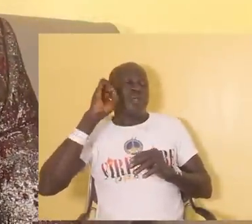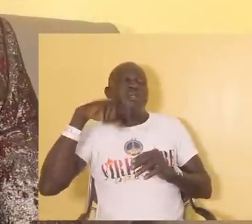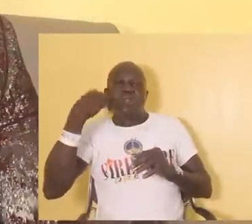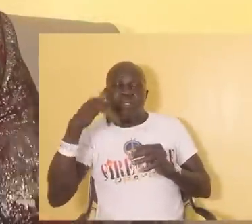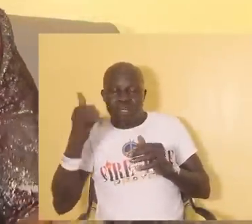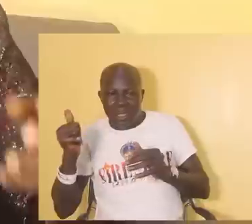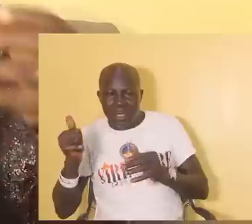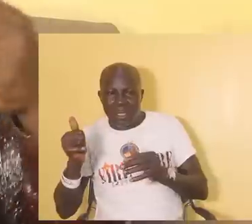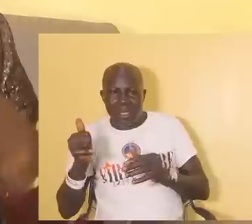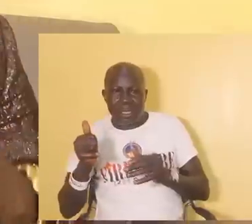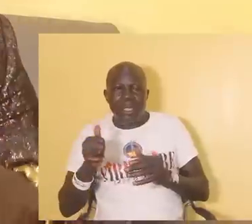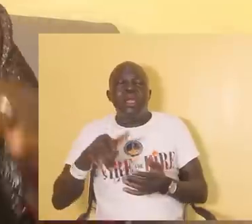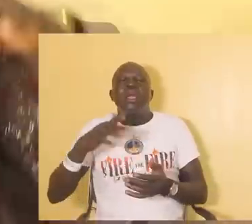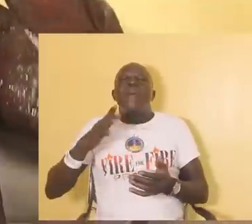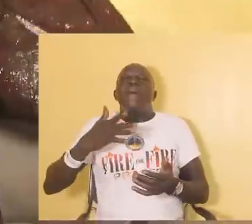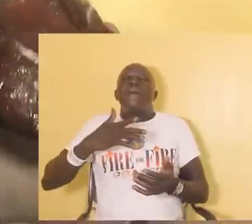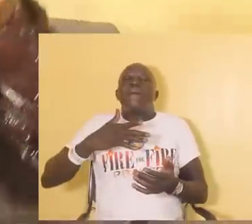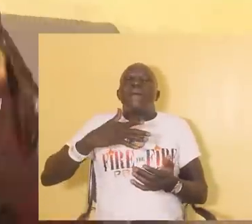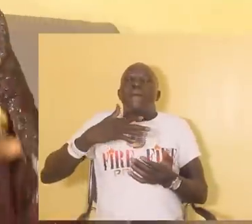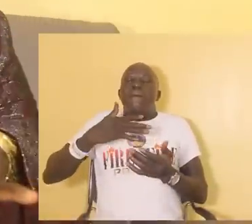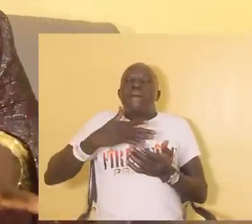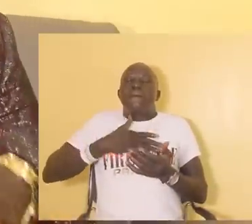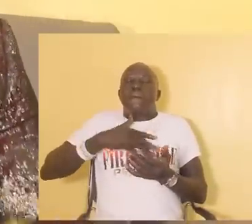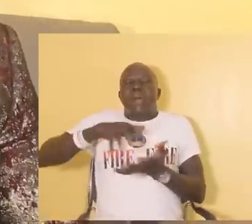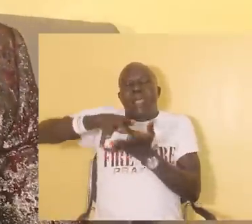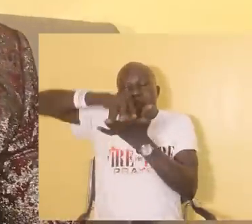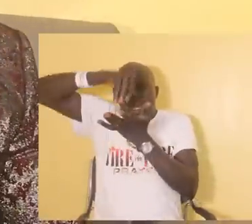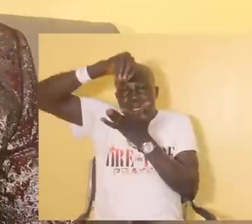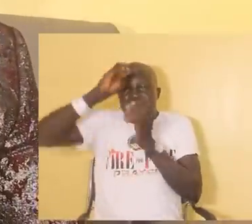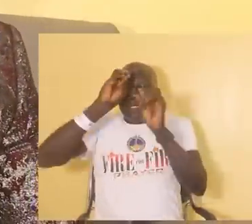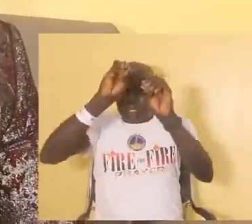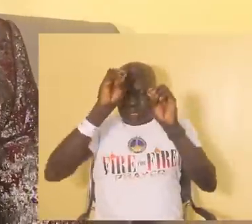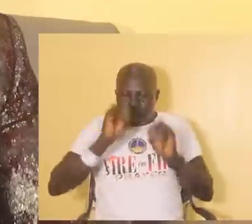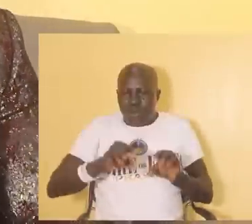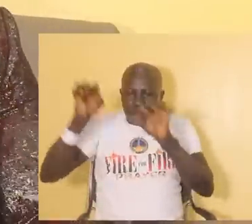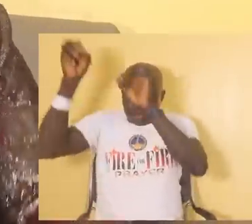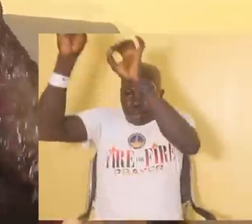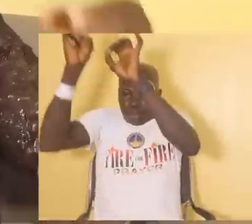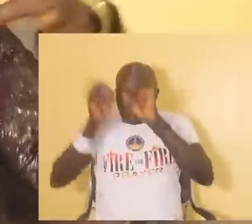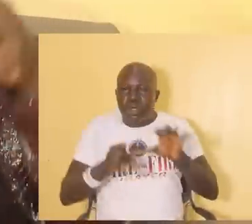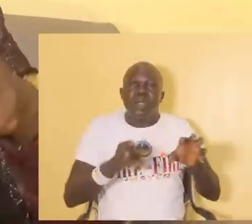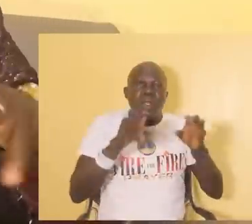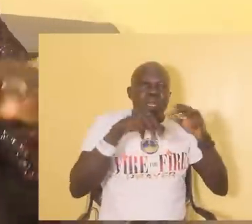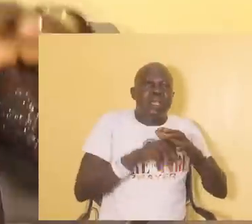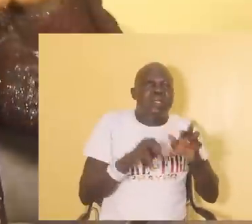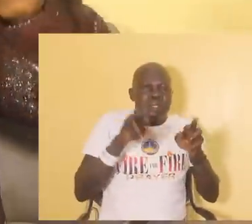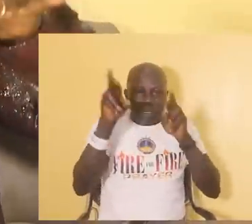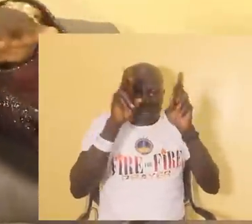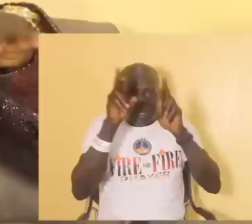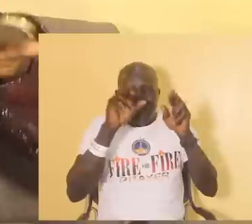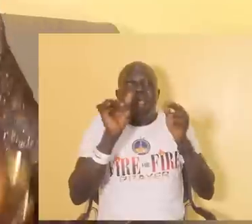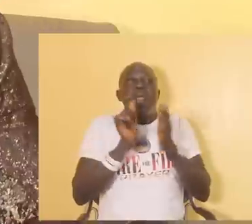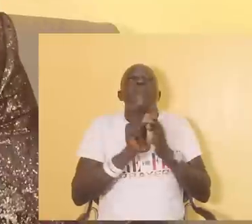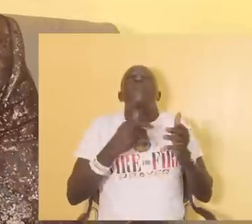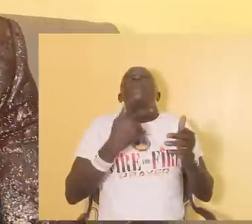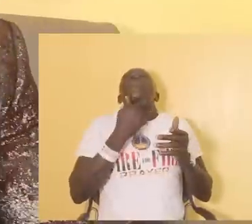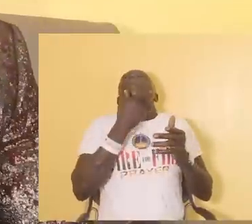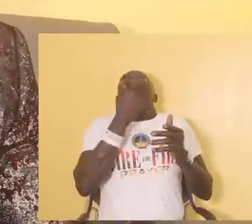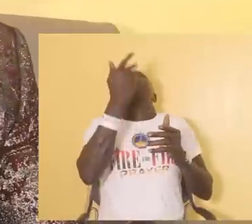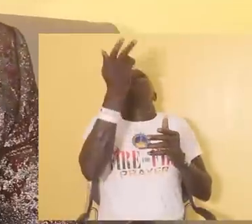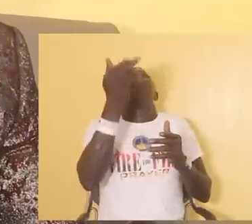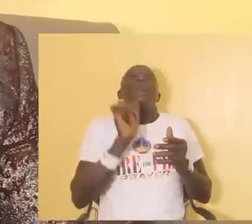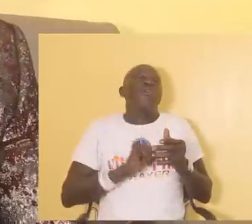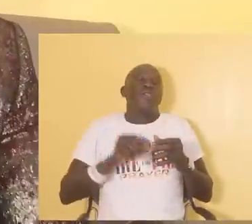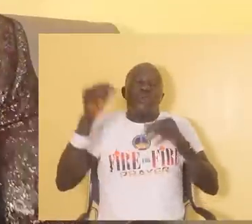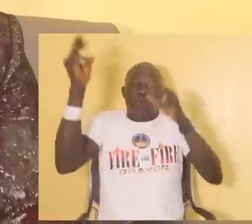and say eko mi yo ma kan bi ojo, my teaching will drop like rain, oh mi yo si ma se bi, and